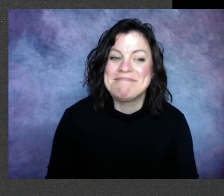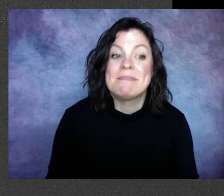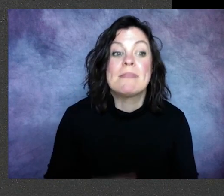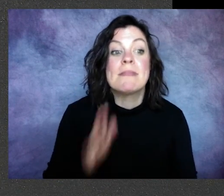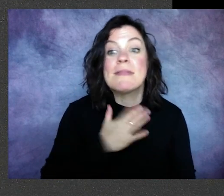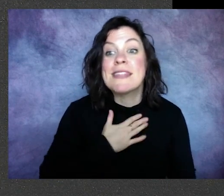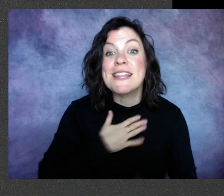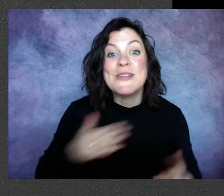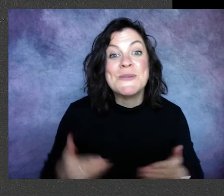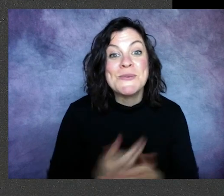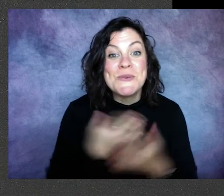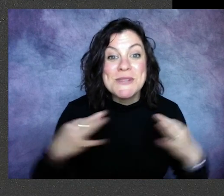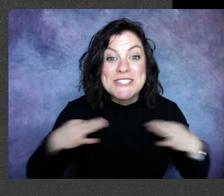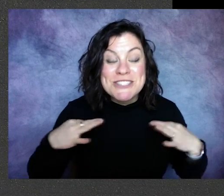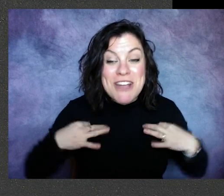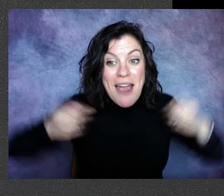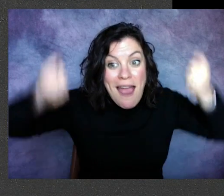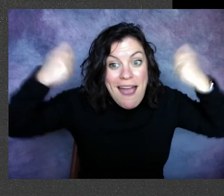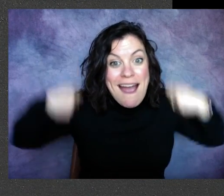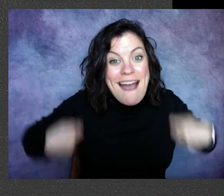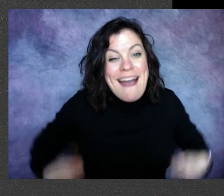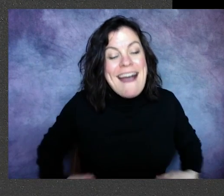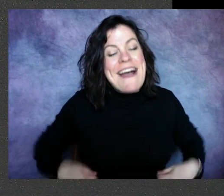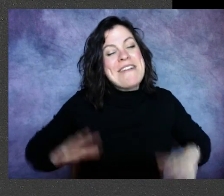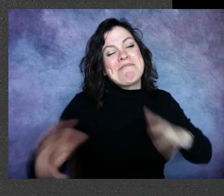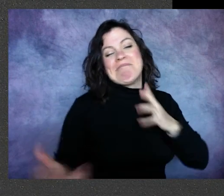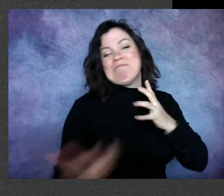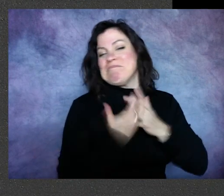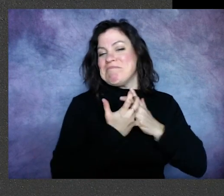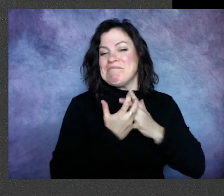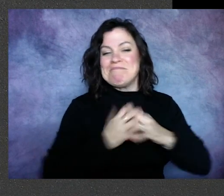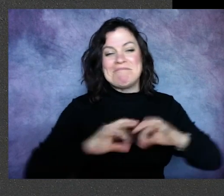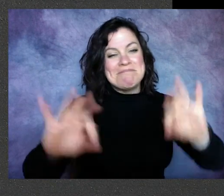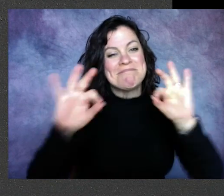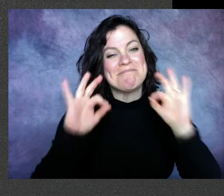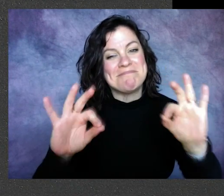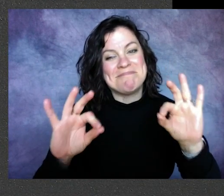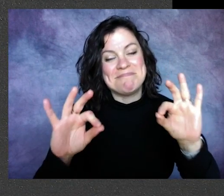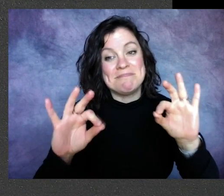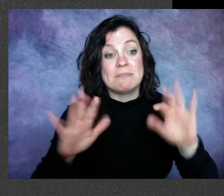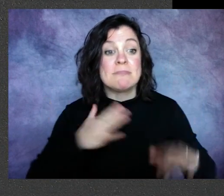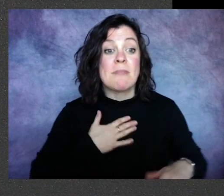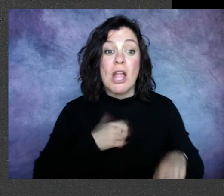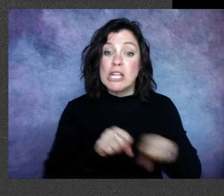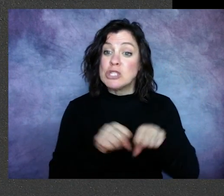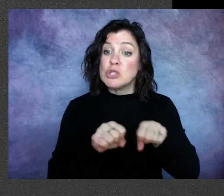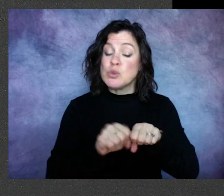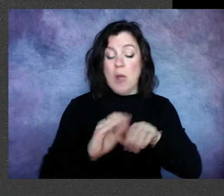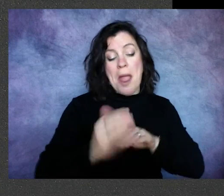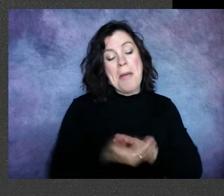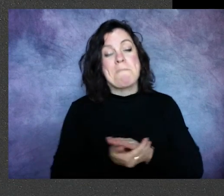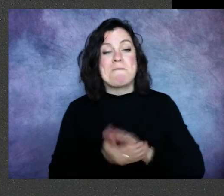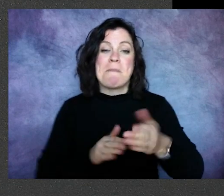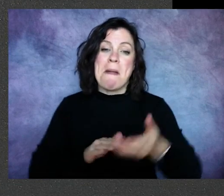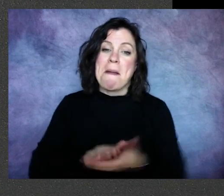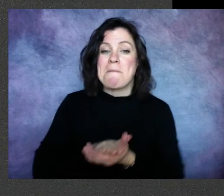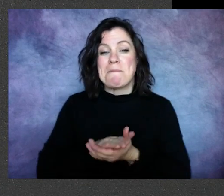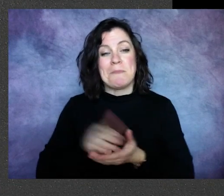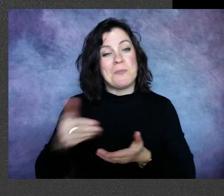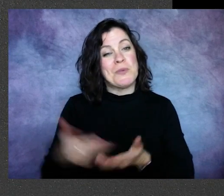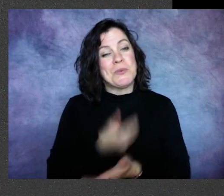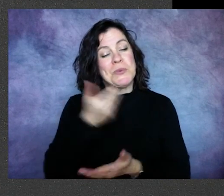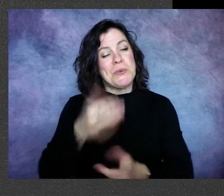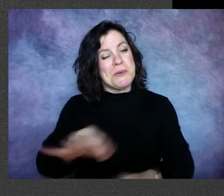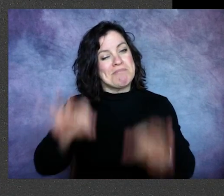I am just right for my new shirt. And I am just right for my new shoes.